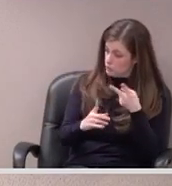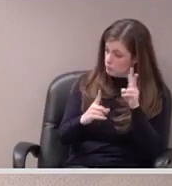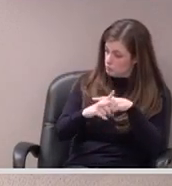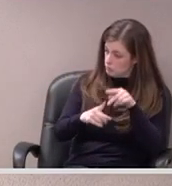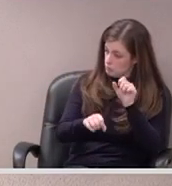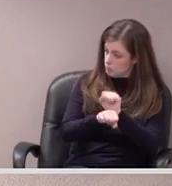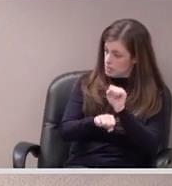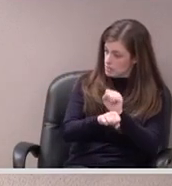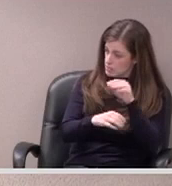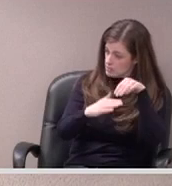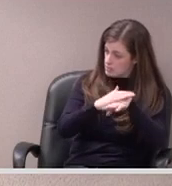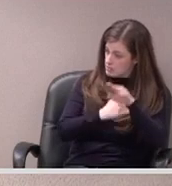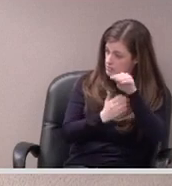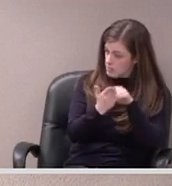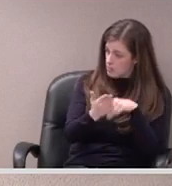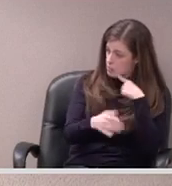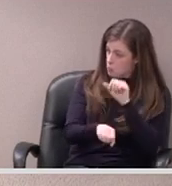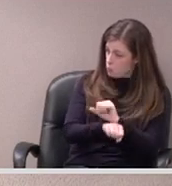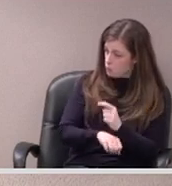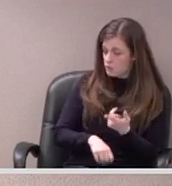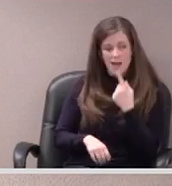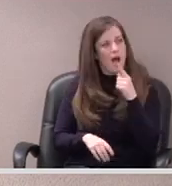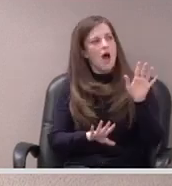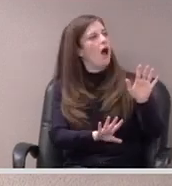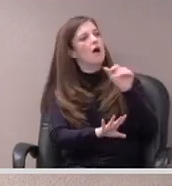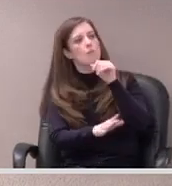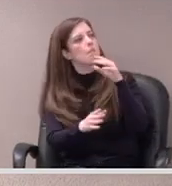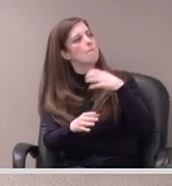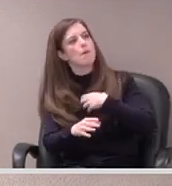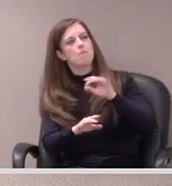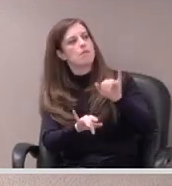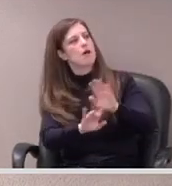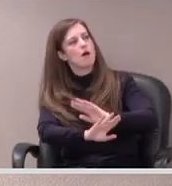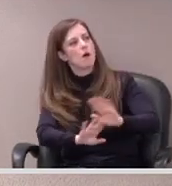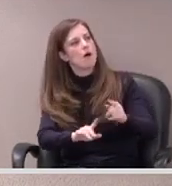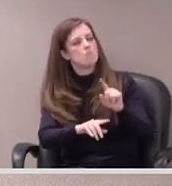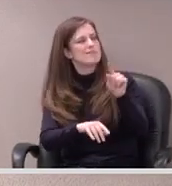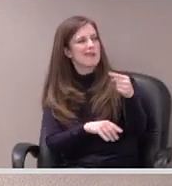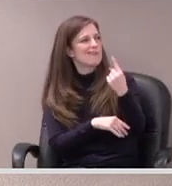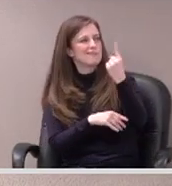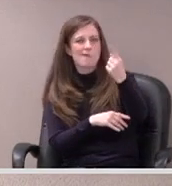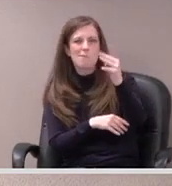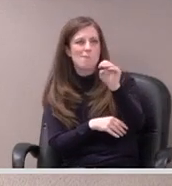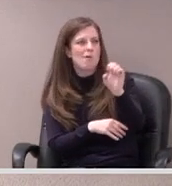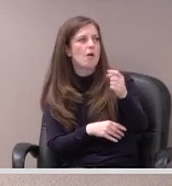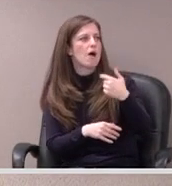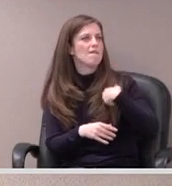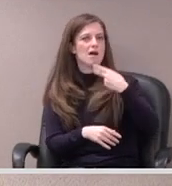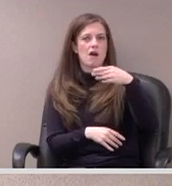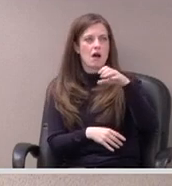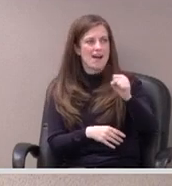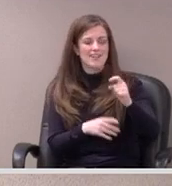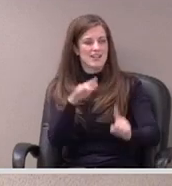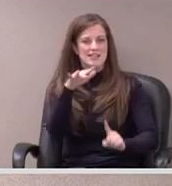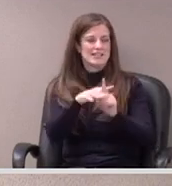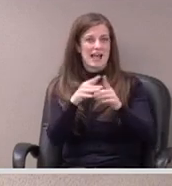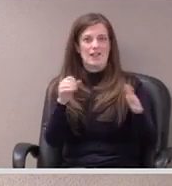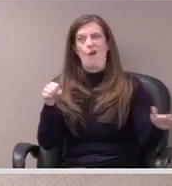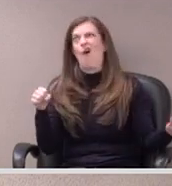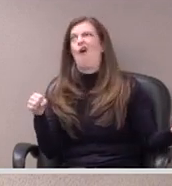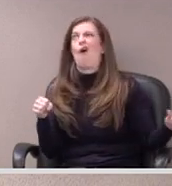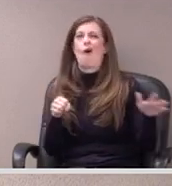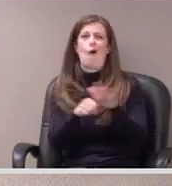not complained about that at all. But it's not just middle schools. We have high schools that are suddenly over